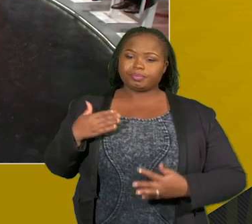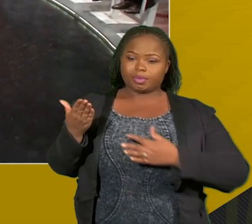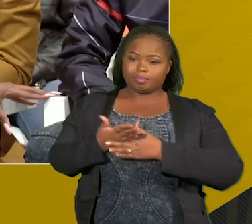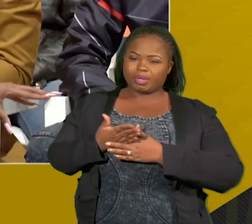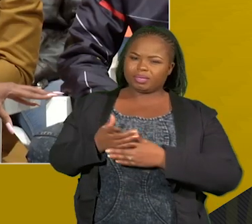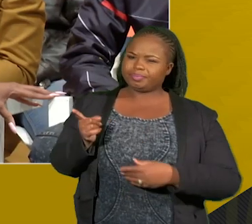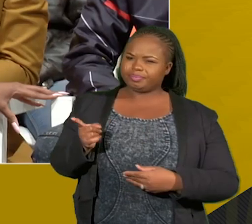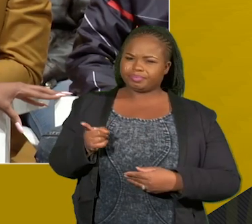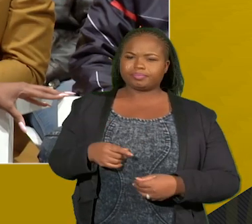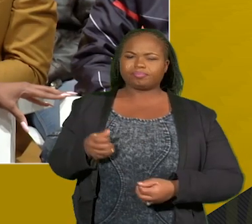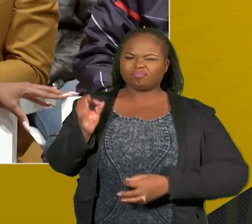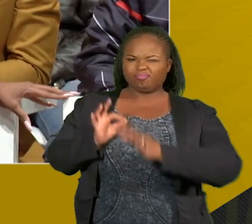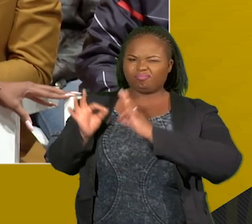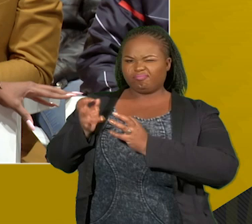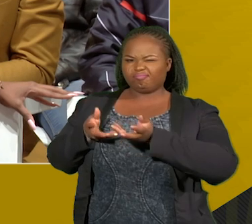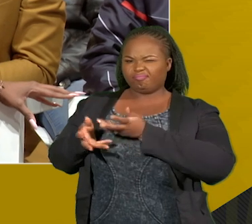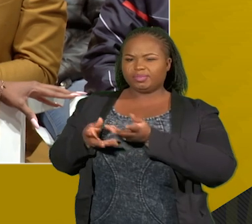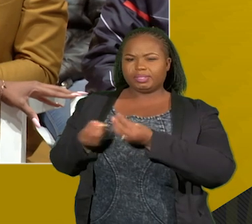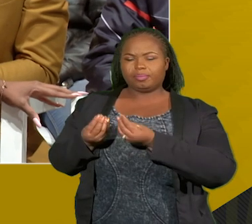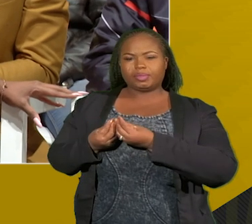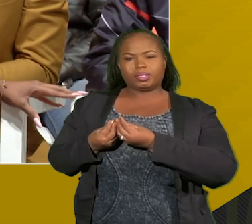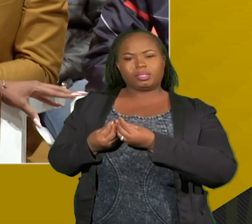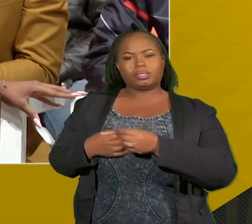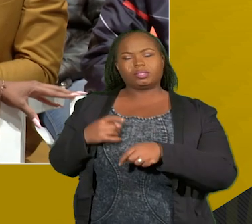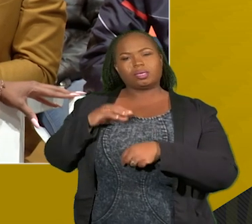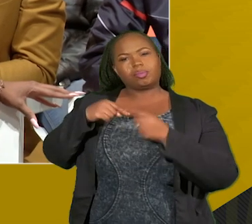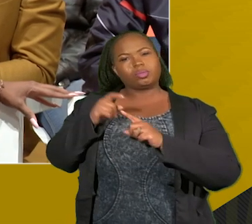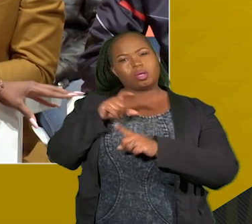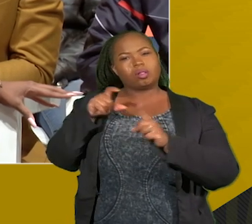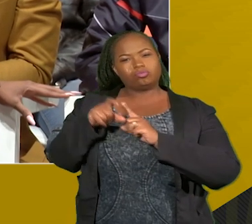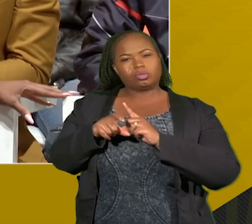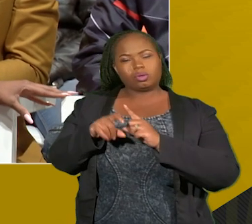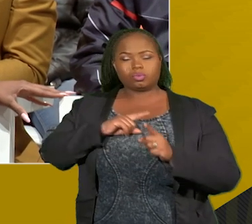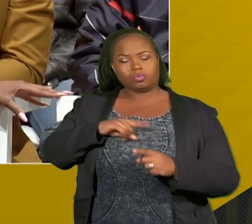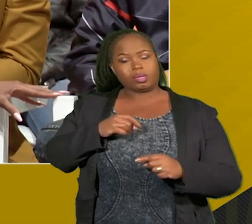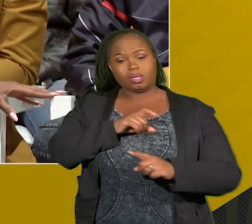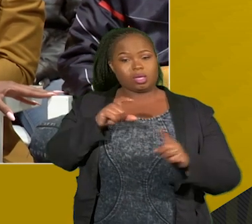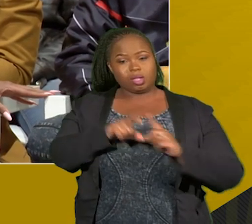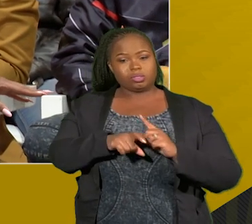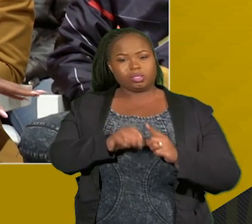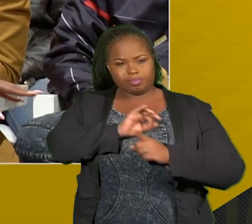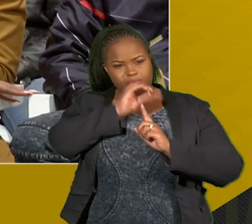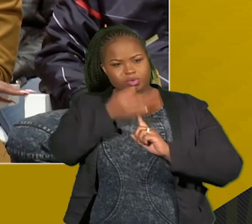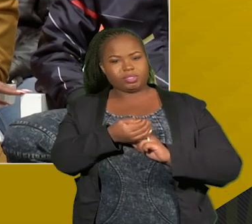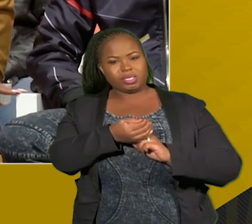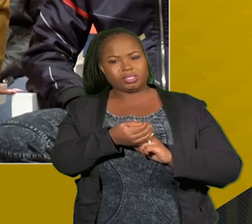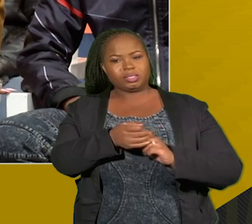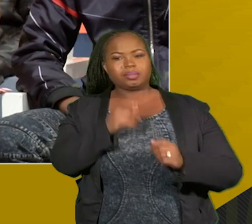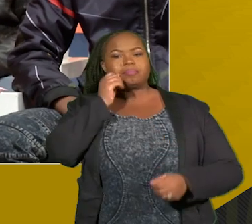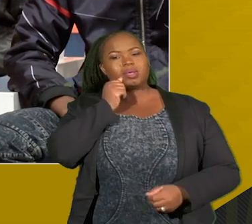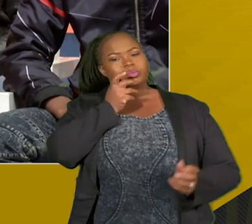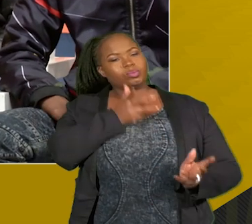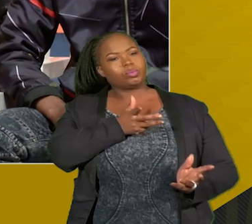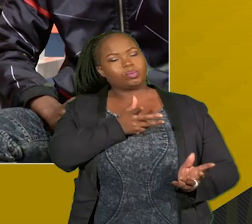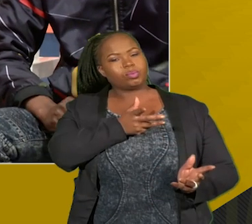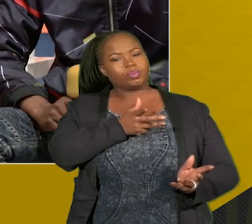break, and he said something very profound abla kataba ya culture, gore sometimes culture ke yone tsontse e protect the ego tsa banna. Can